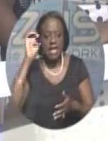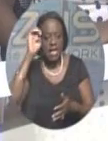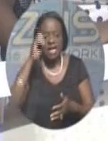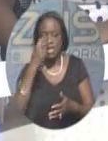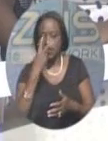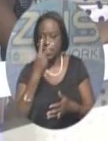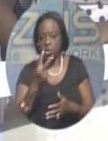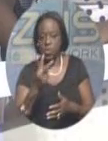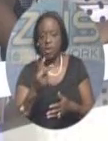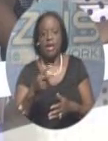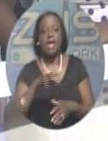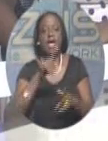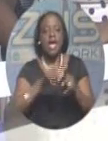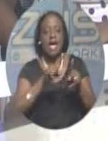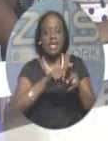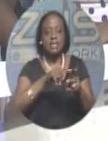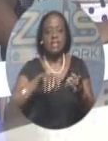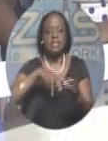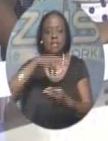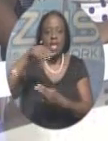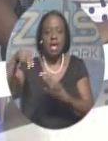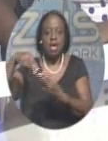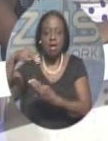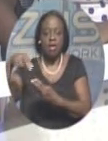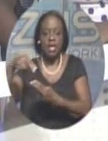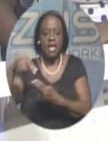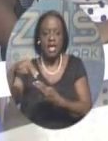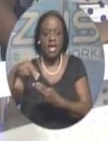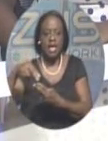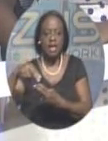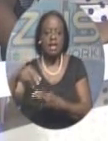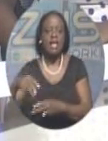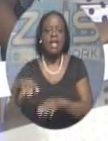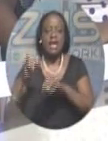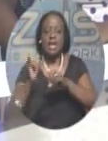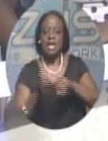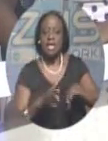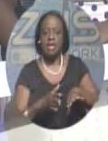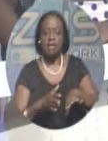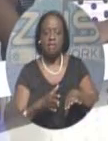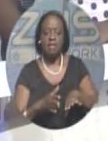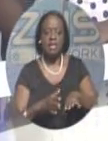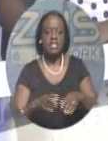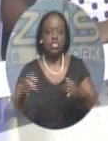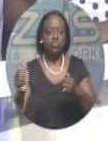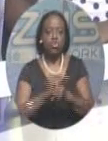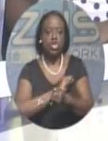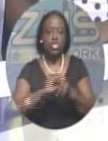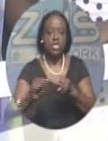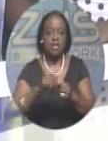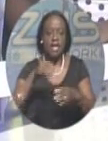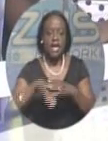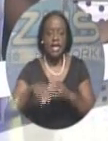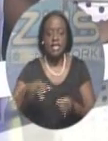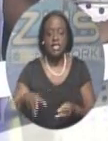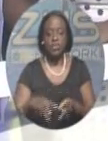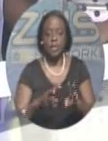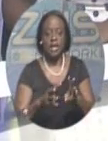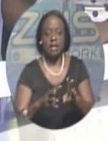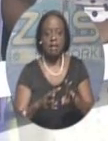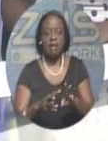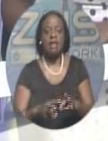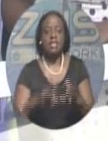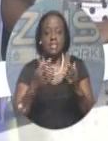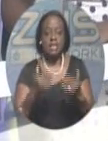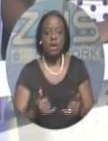of destruction in its wake. He said he and his team organized a well-planned rescue mission Thursday morning, saving hundreds of lives as